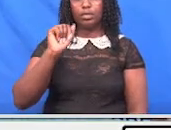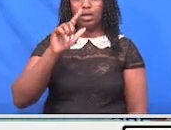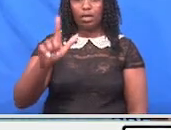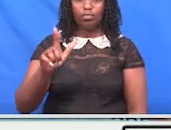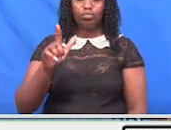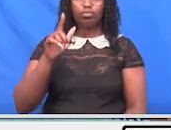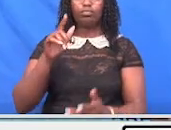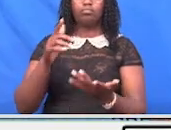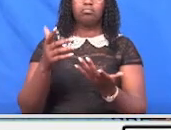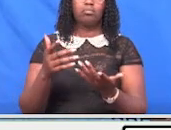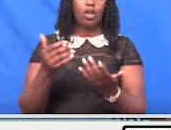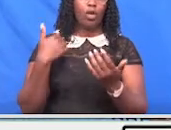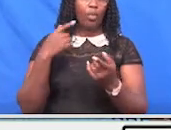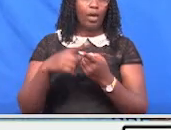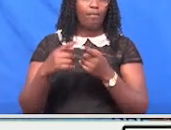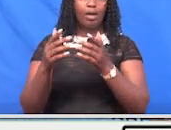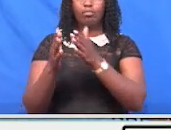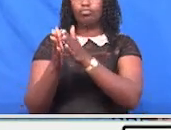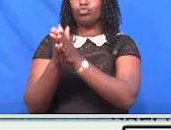www.kipi.go.ke. It's here.